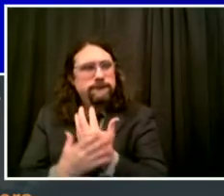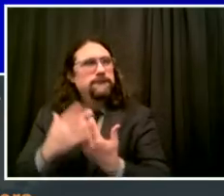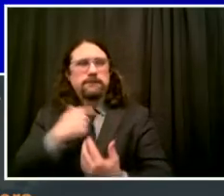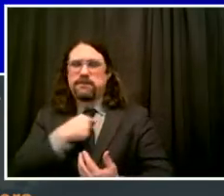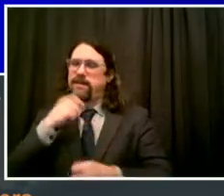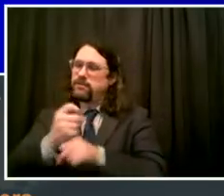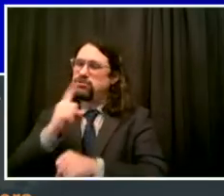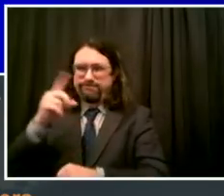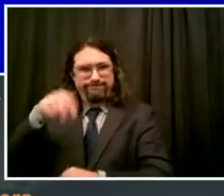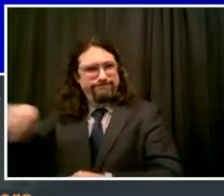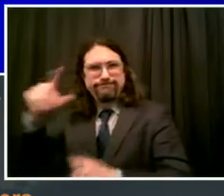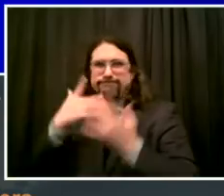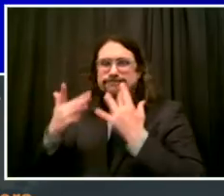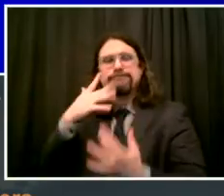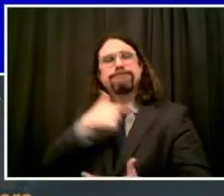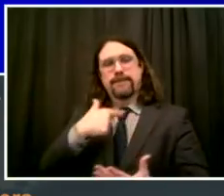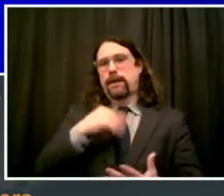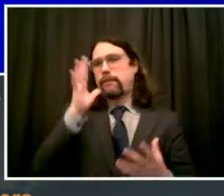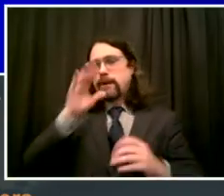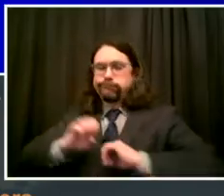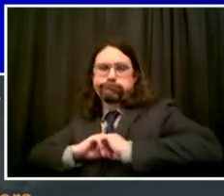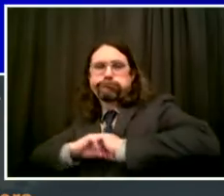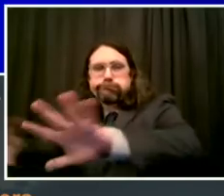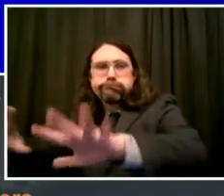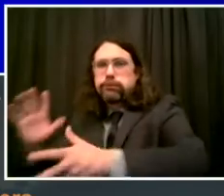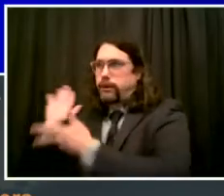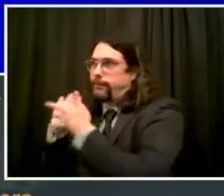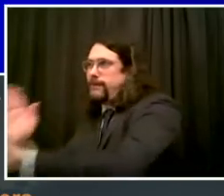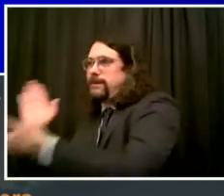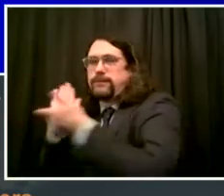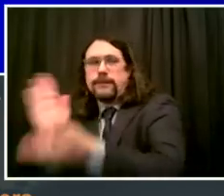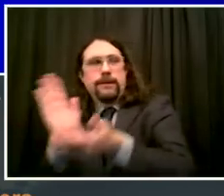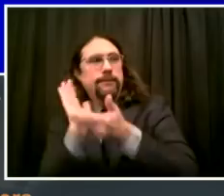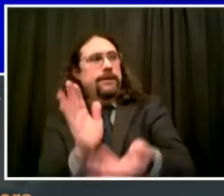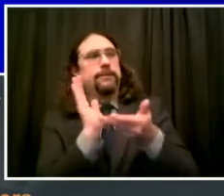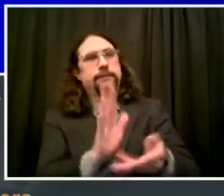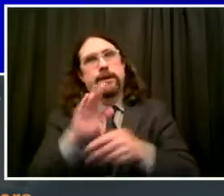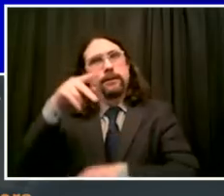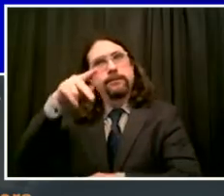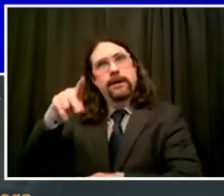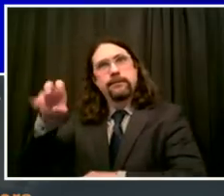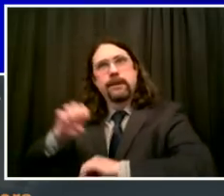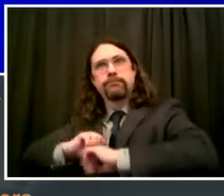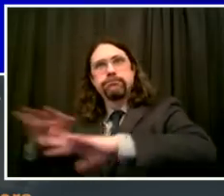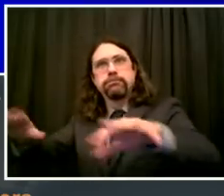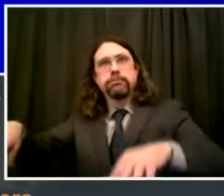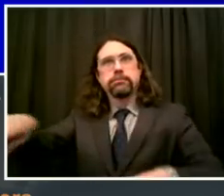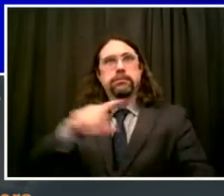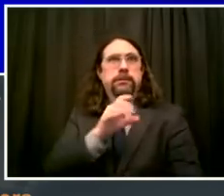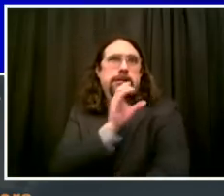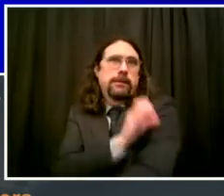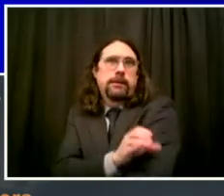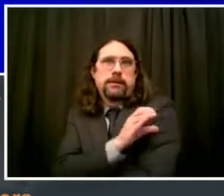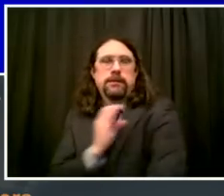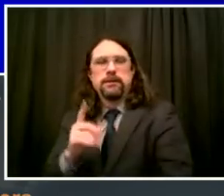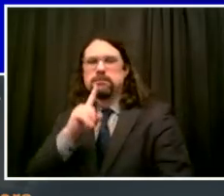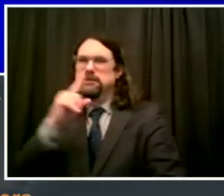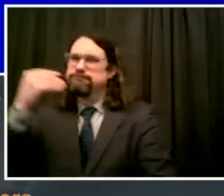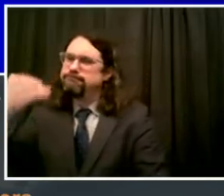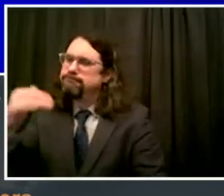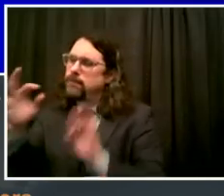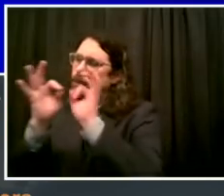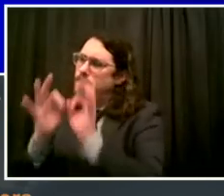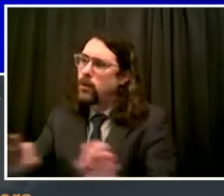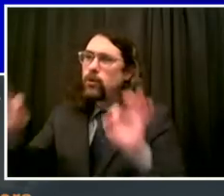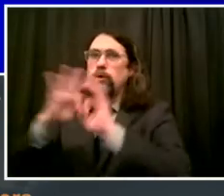communities. This is crucial to protecting the good folks who work in these clinics, but also allowing them to do their work